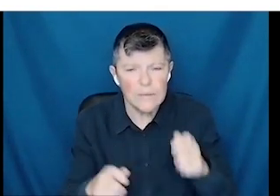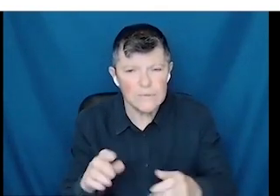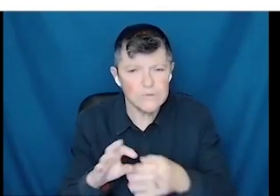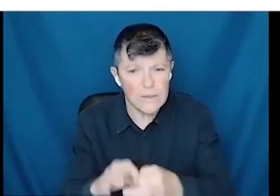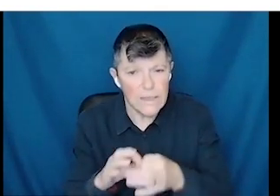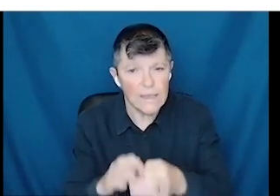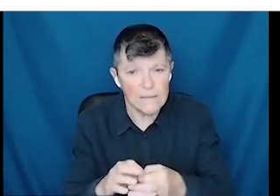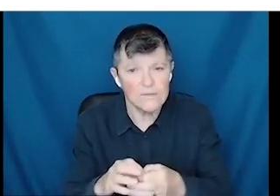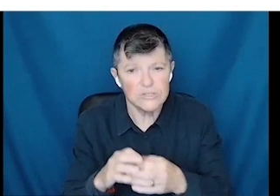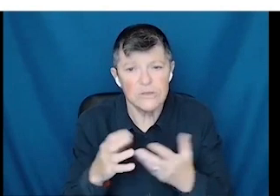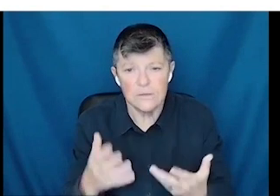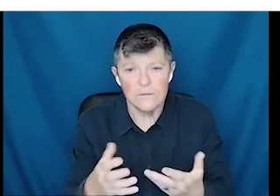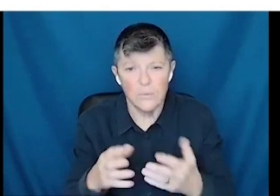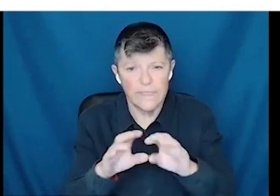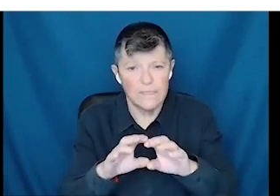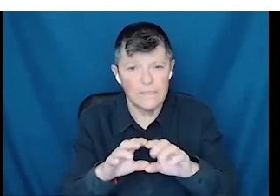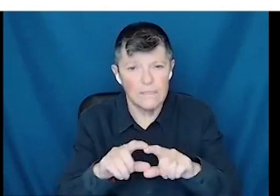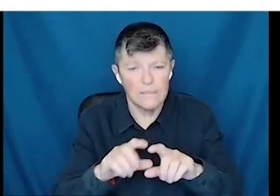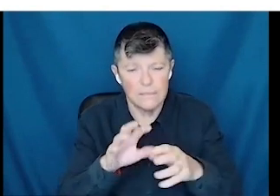with the text.